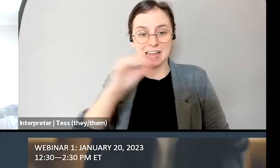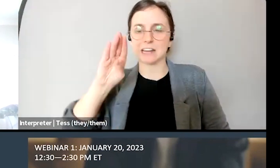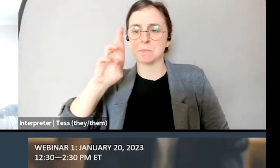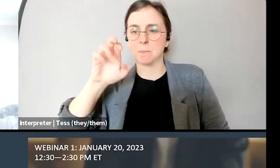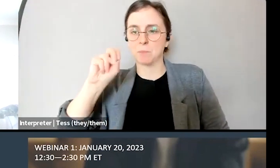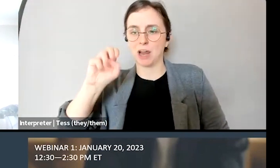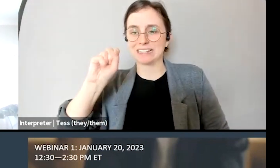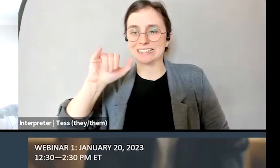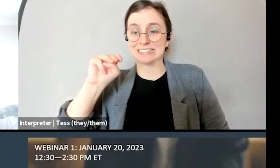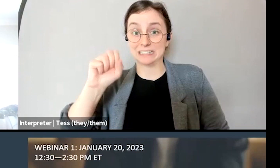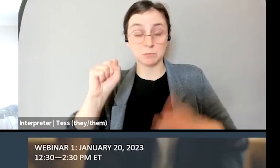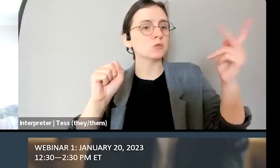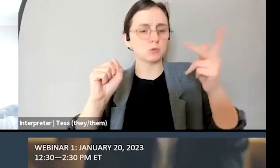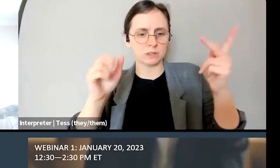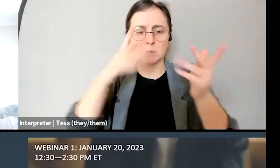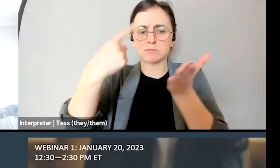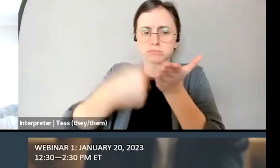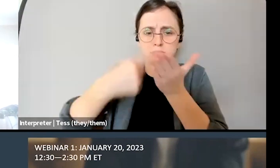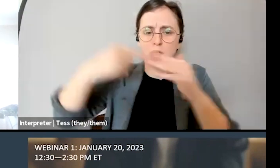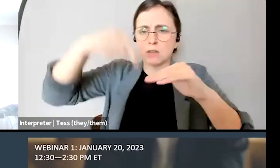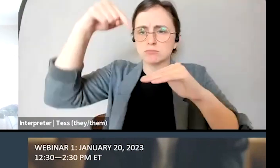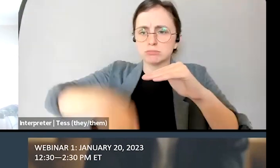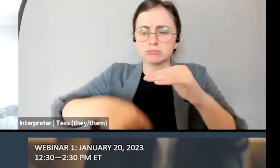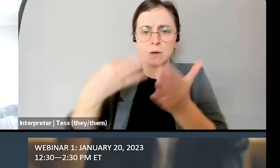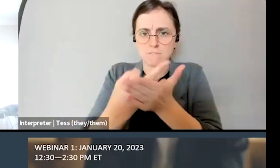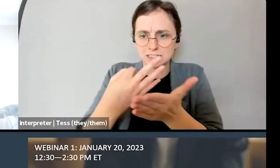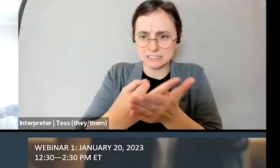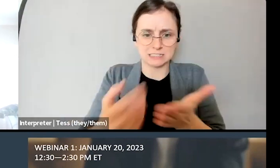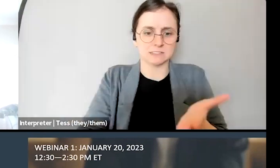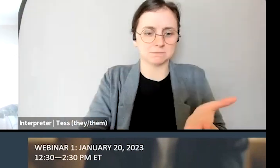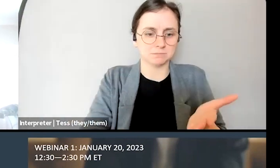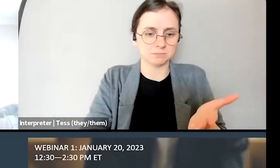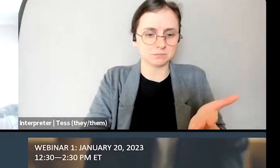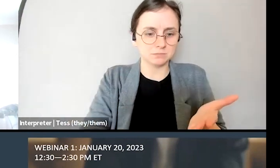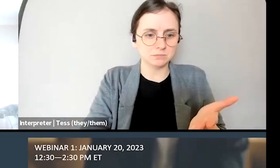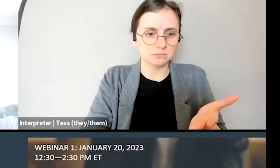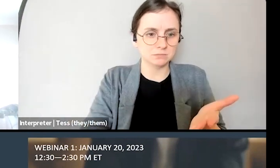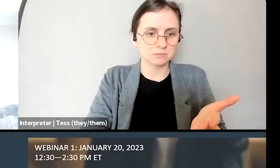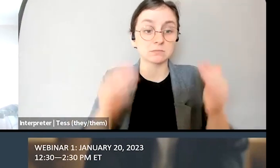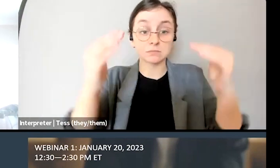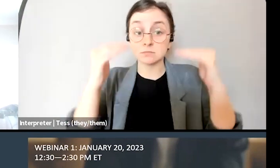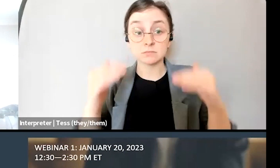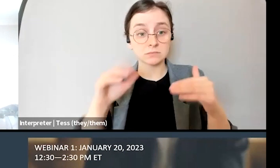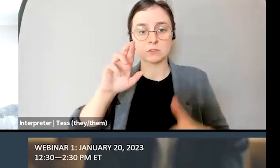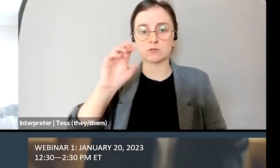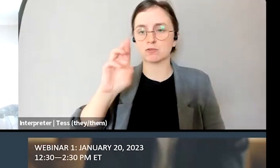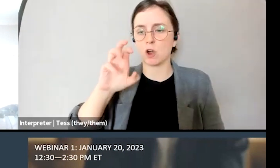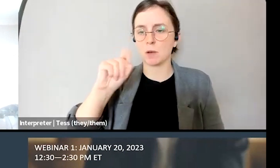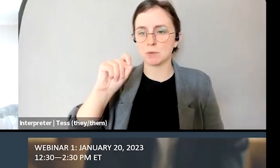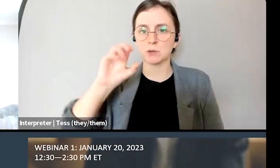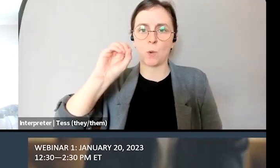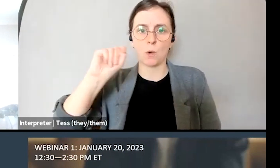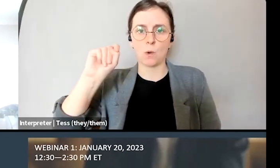Dr. Otto Valdez from the Agency of Healthcare Research and Quality on the importance of